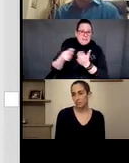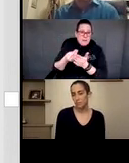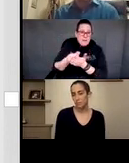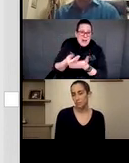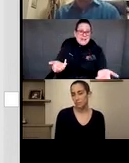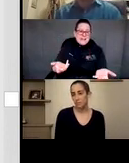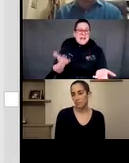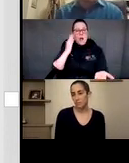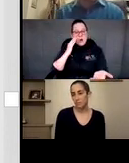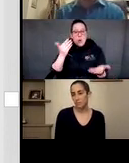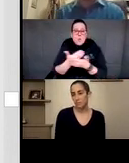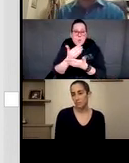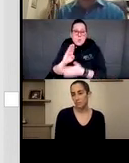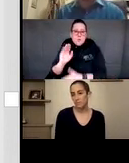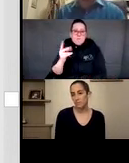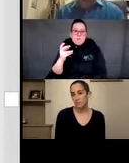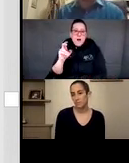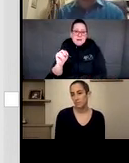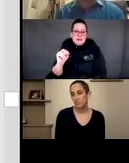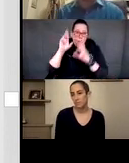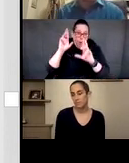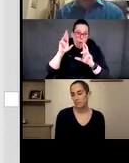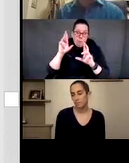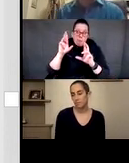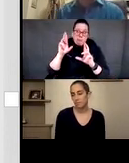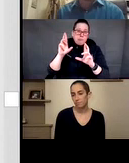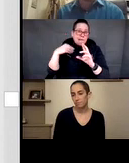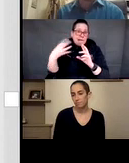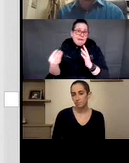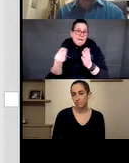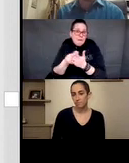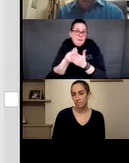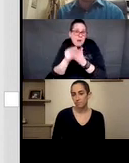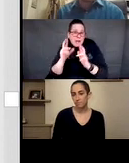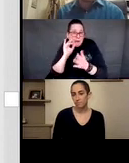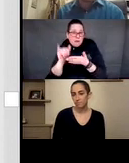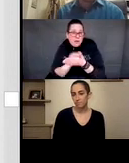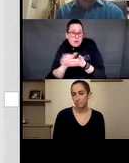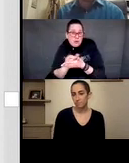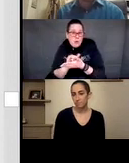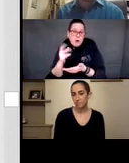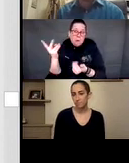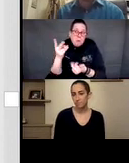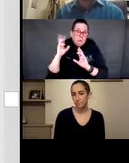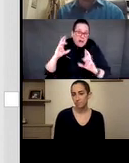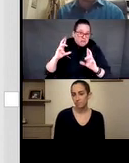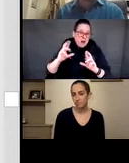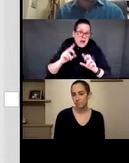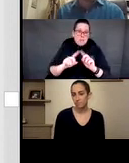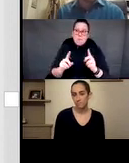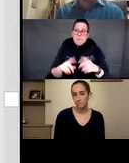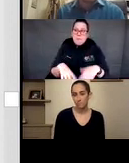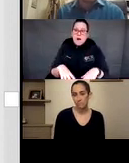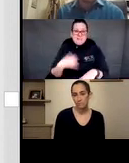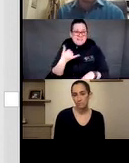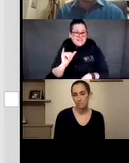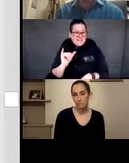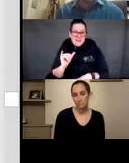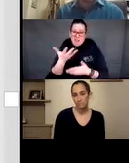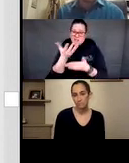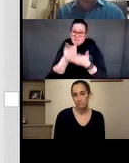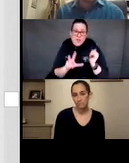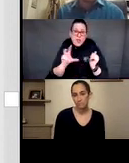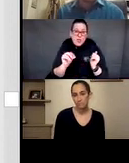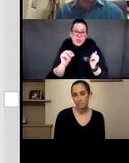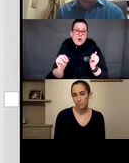in January, they're buddies. I think that's probably a good thing for us in New York State. but we still have a $30 billion deficit. And